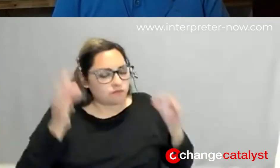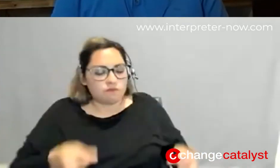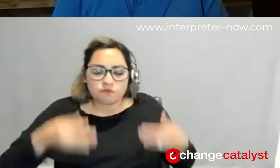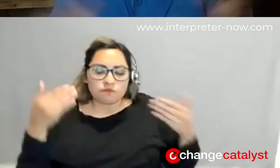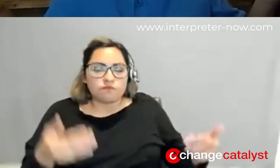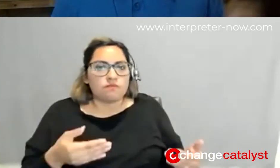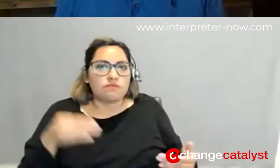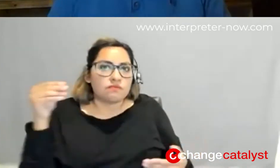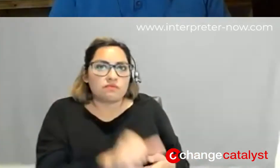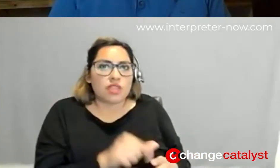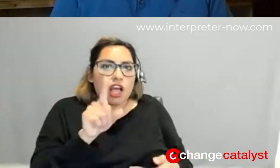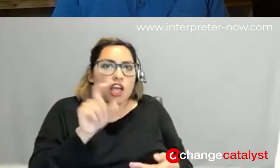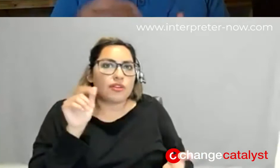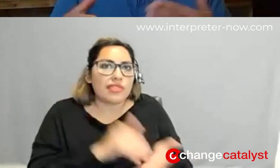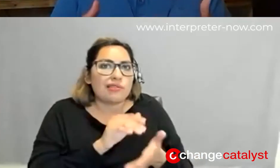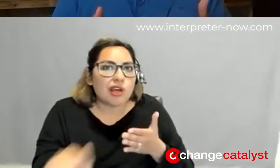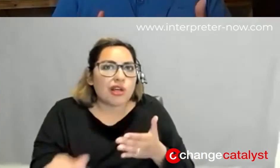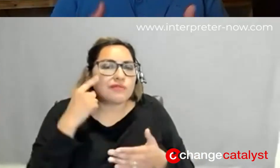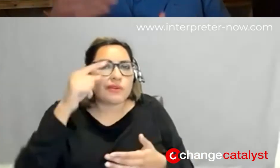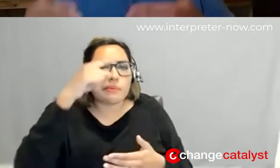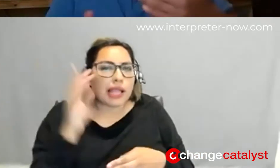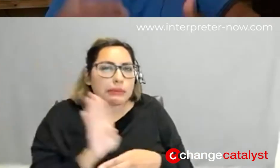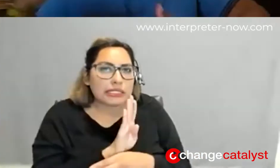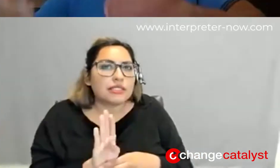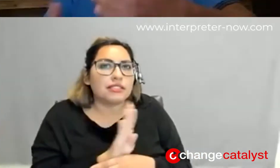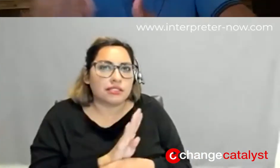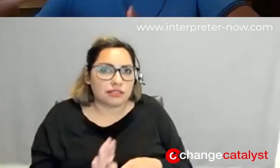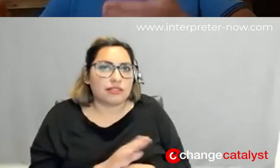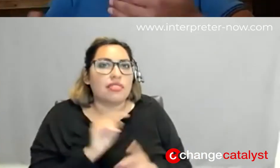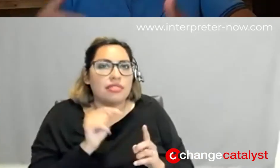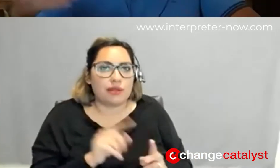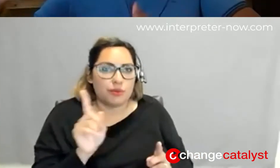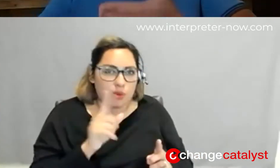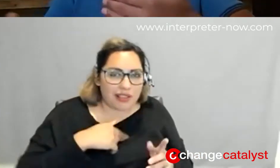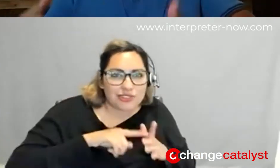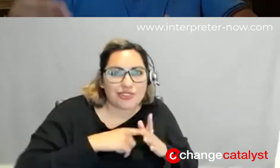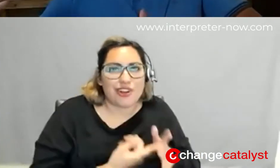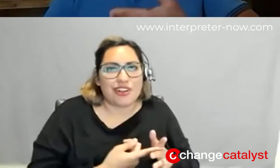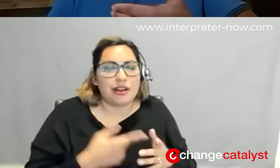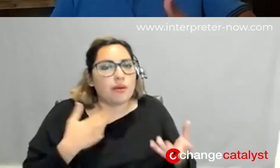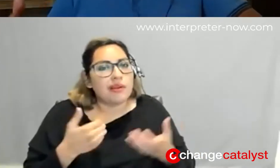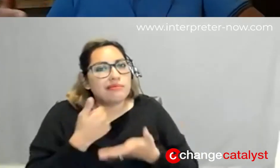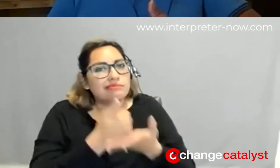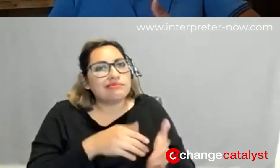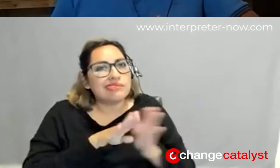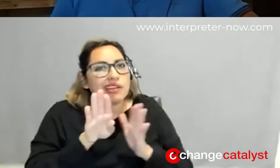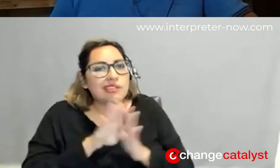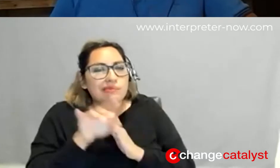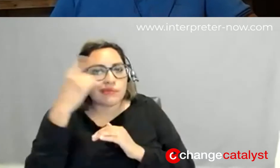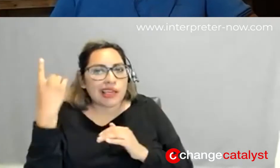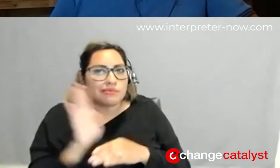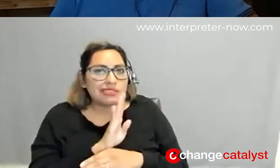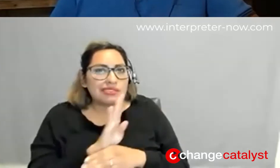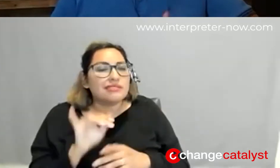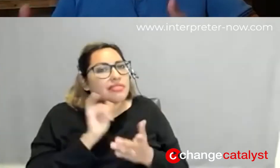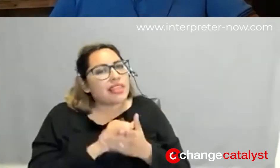in Black businesses. That's where I started. And I've continued to say, I want to help develop Black businesses because that's important, right?